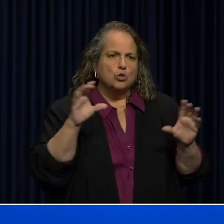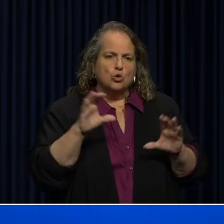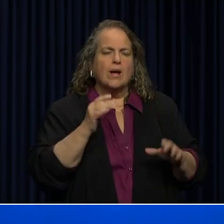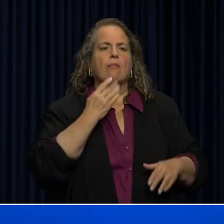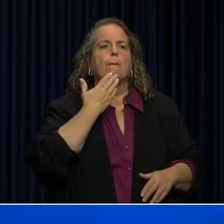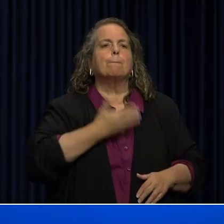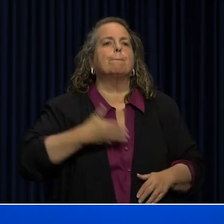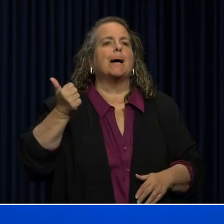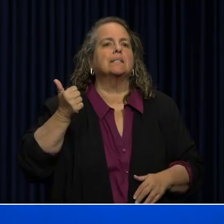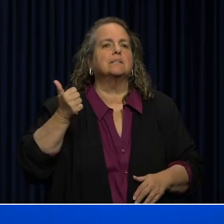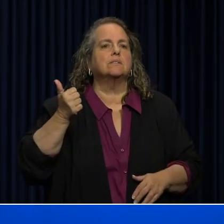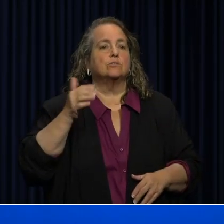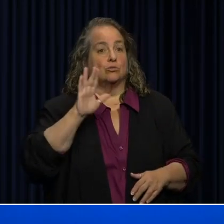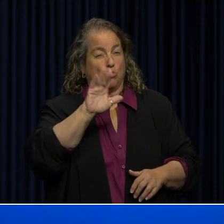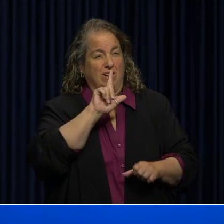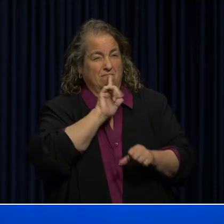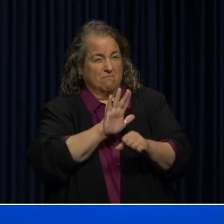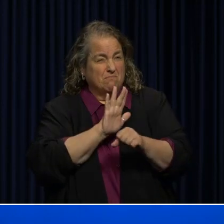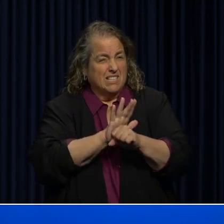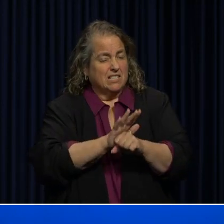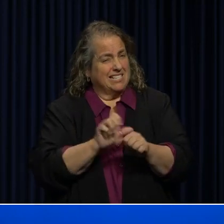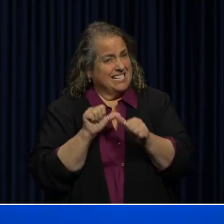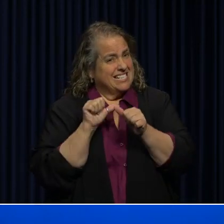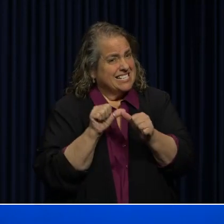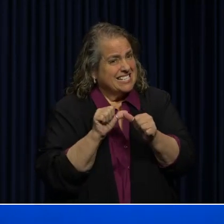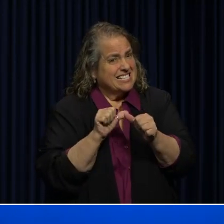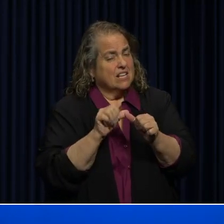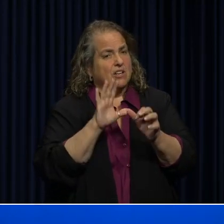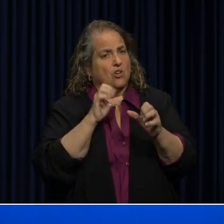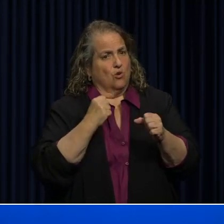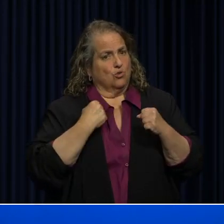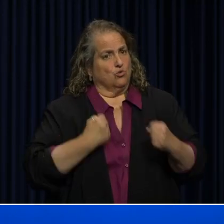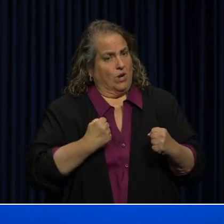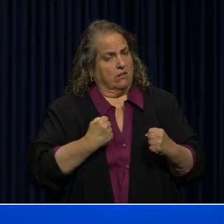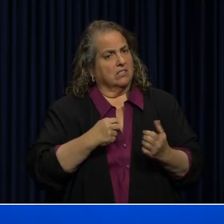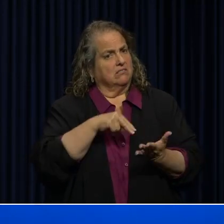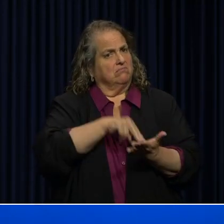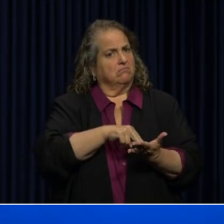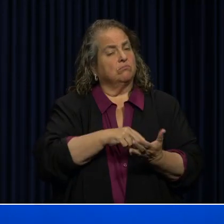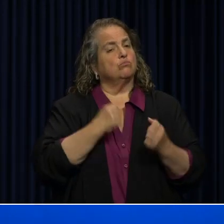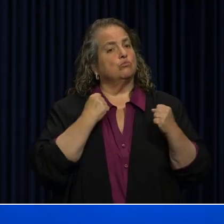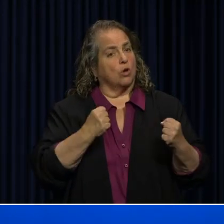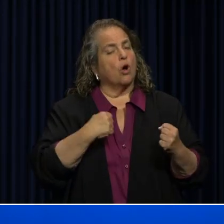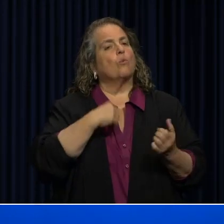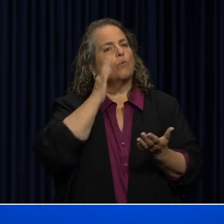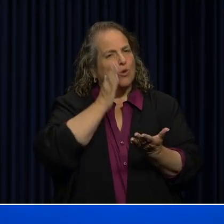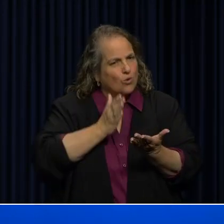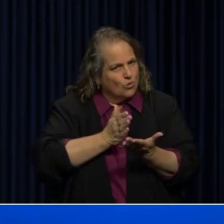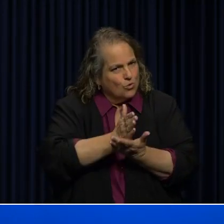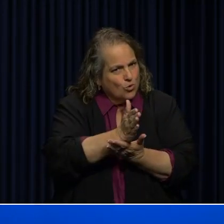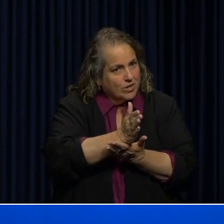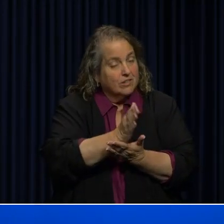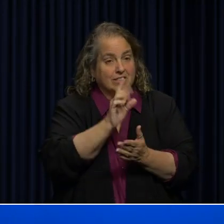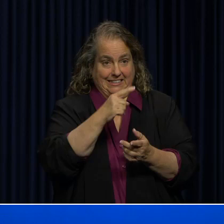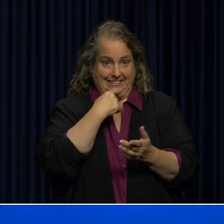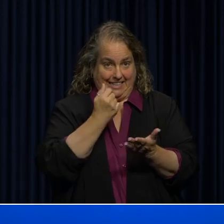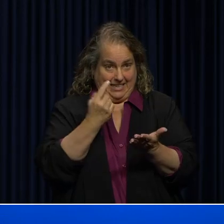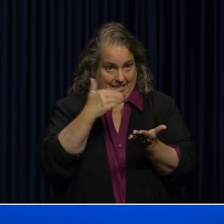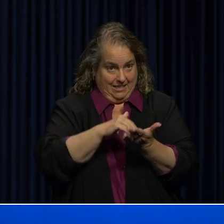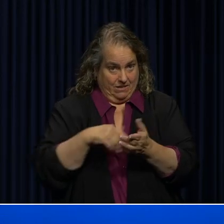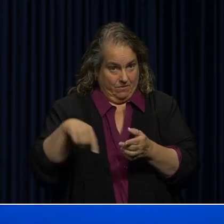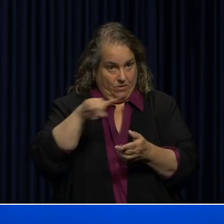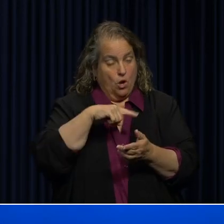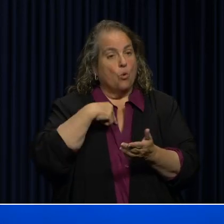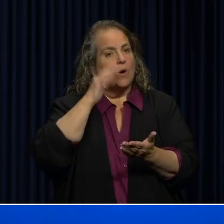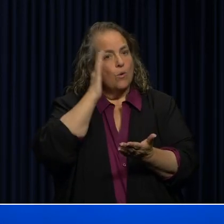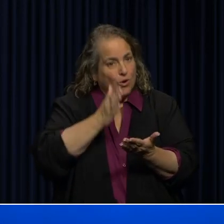resiliency and your strength is why we will get through this, and we will get through it together. Let's say it together. We will get